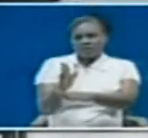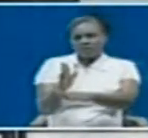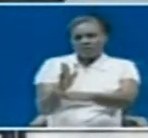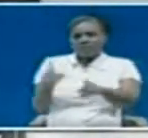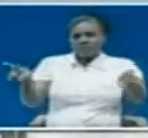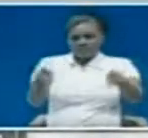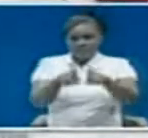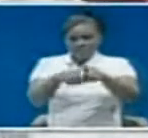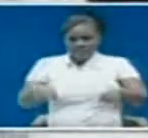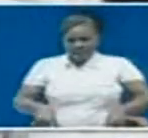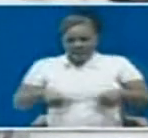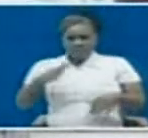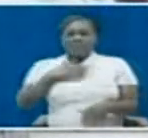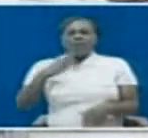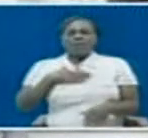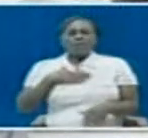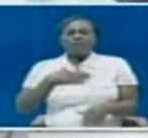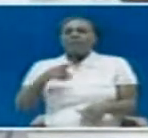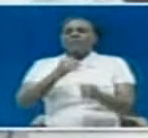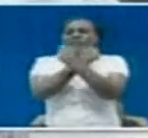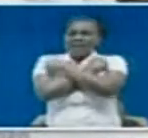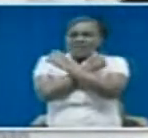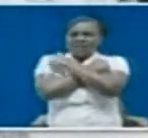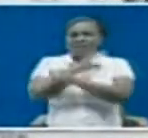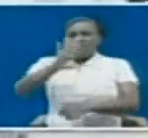na vile tunaishi. I would love to visit Africa.